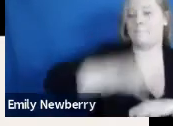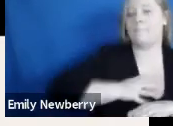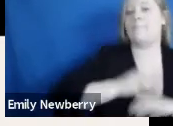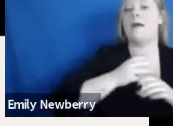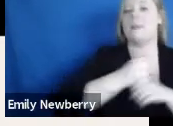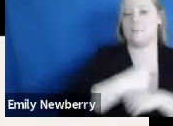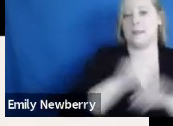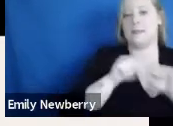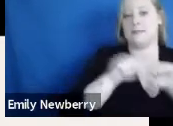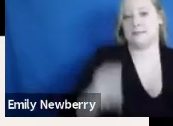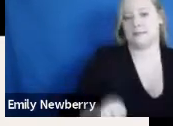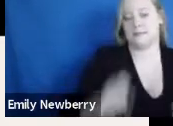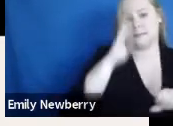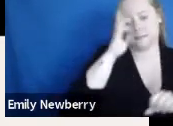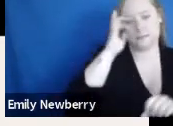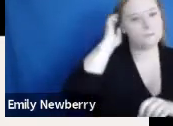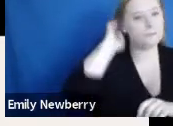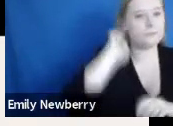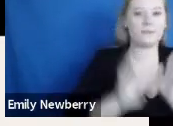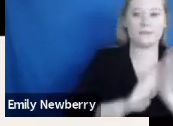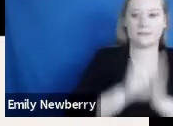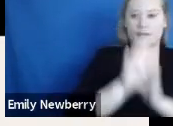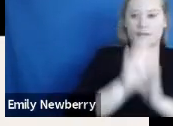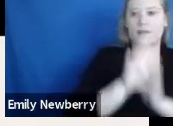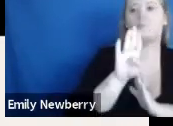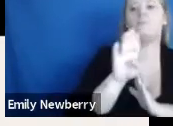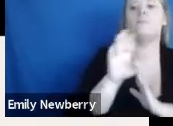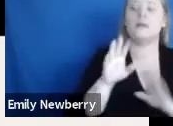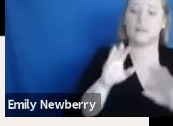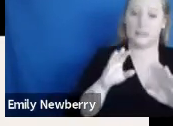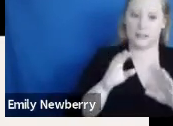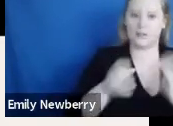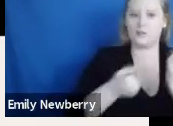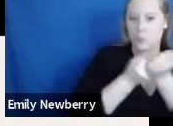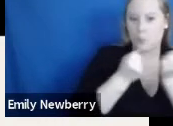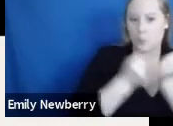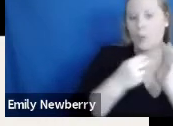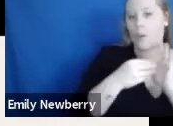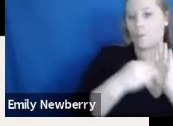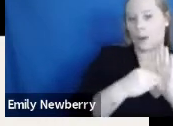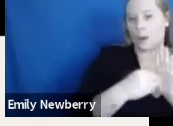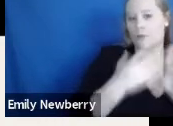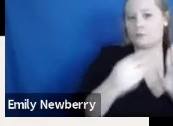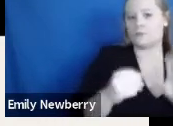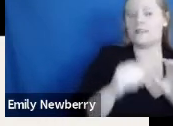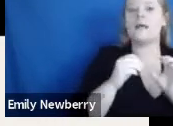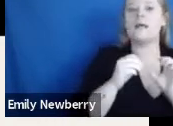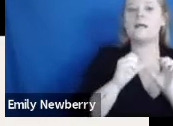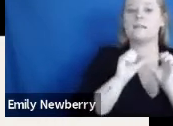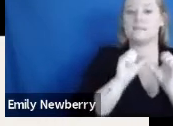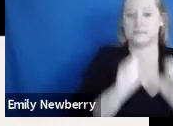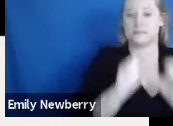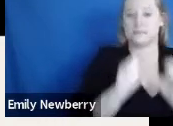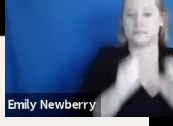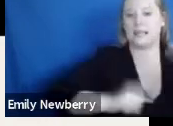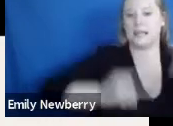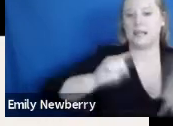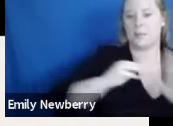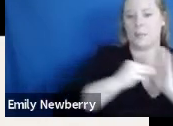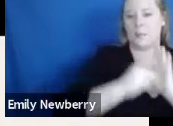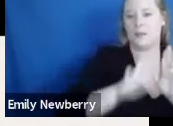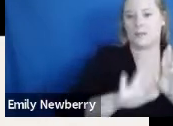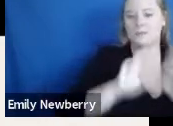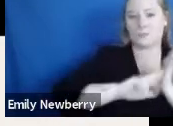systems, development of integrated decision support models, and system dynamics modeling. His